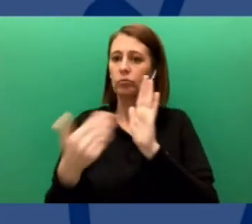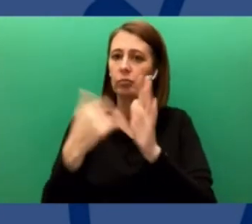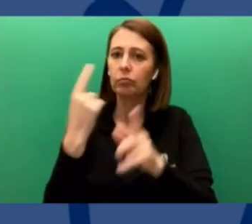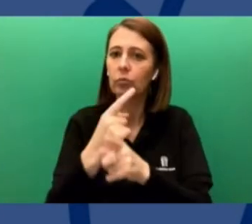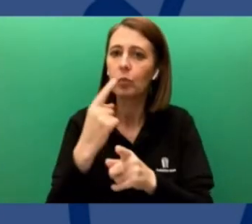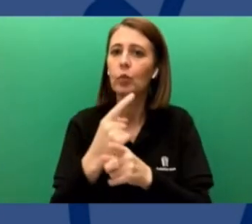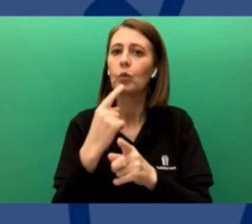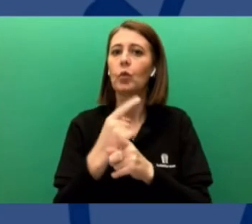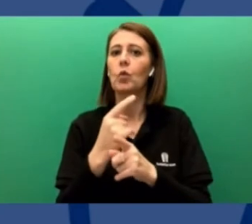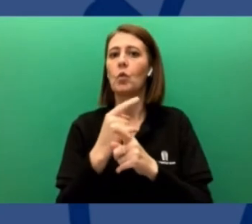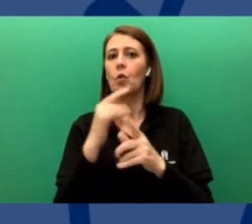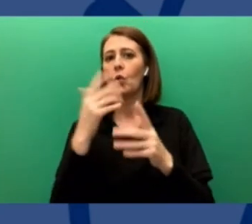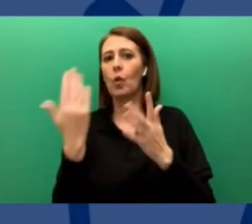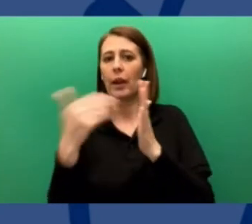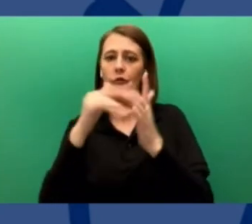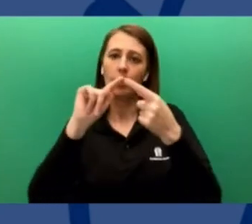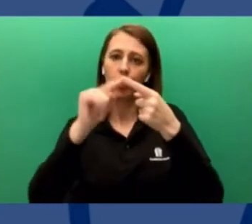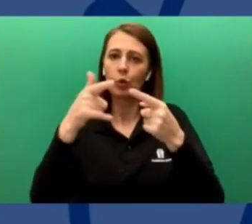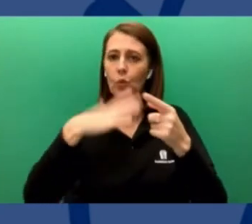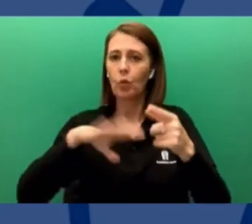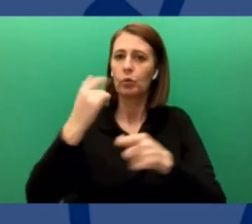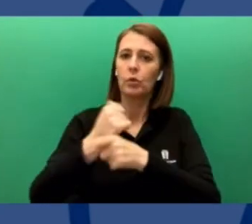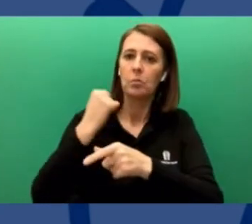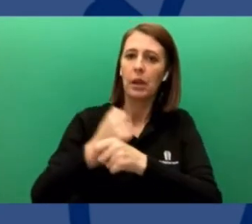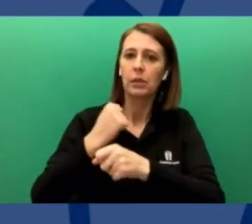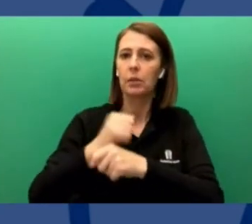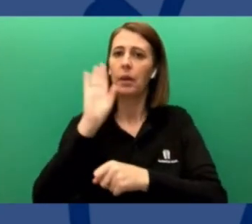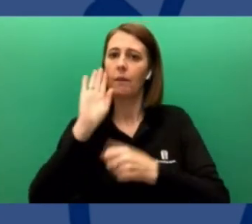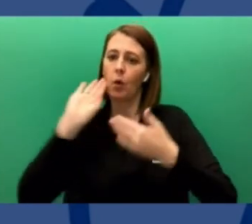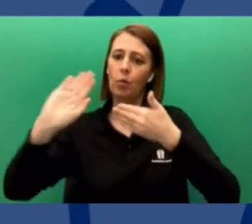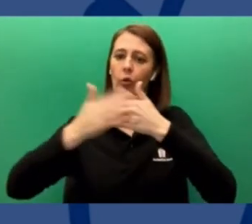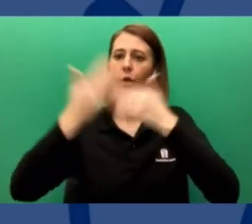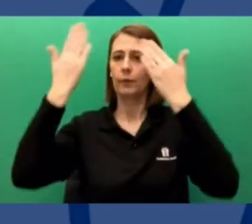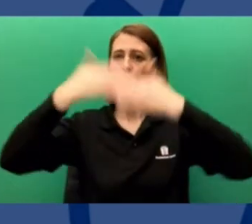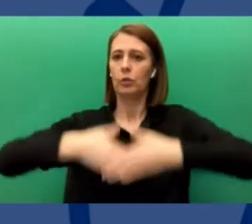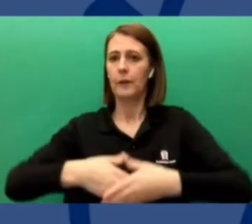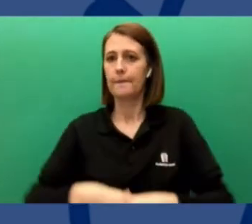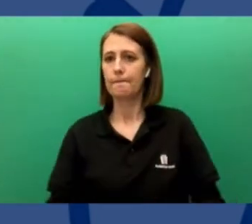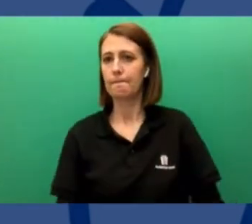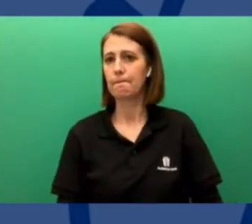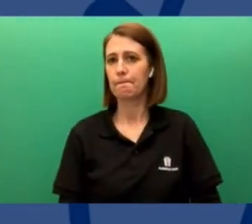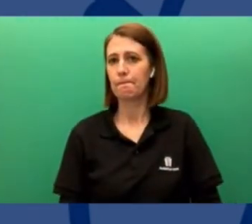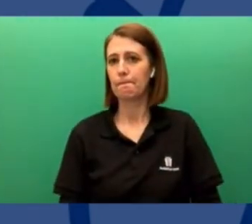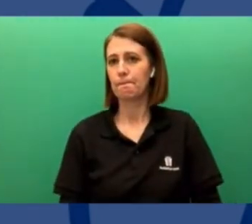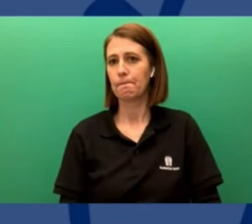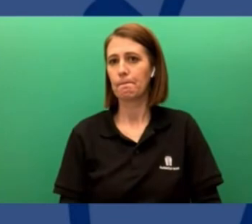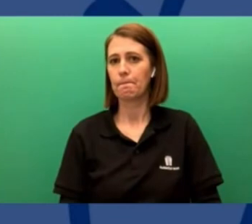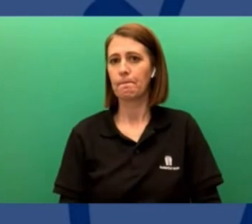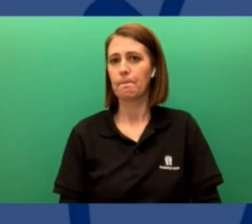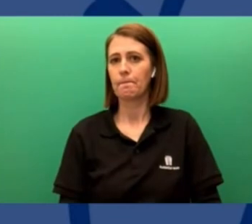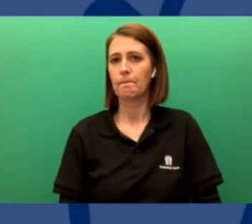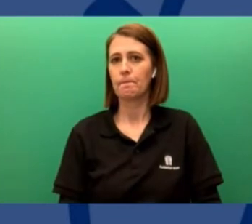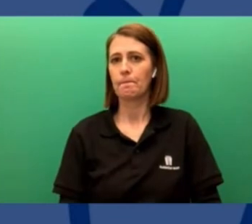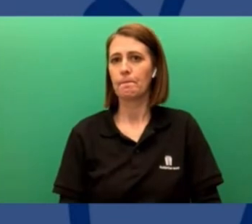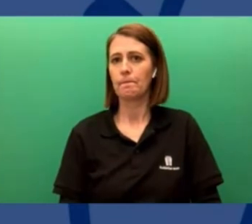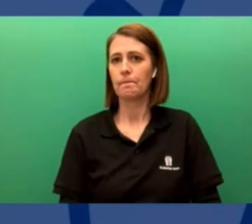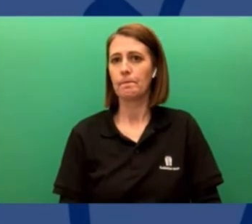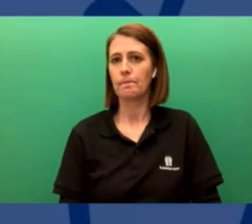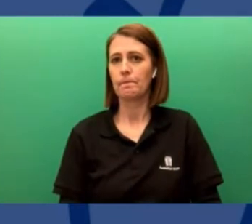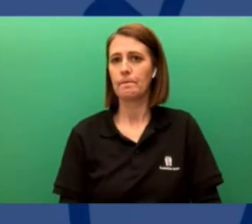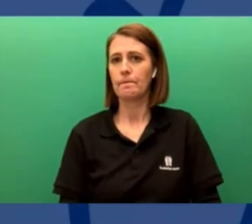additional points that you'd like to make before we close for the evening. I think just, Philippe,